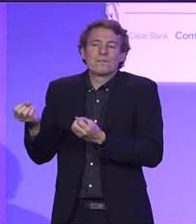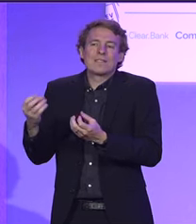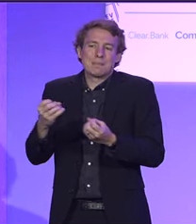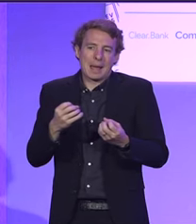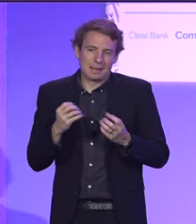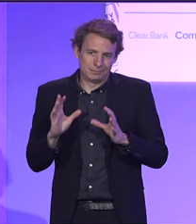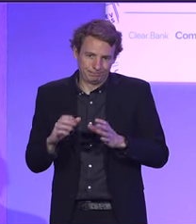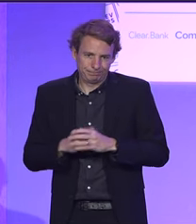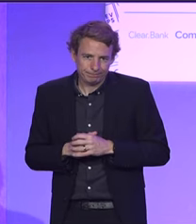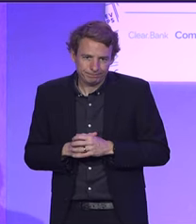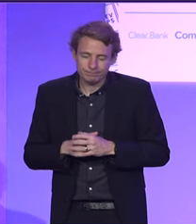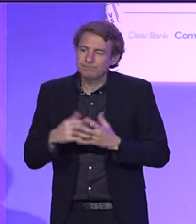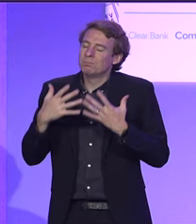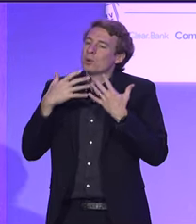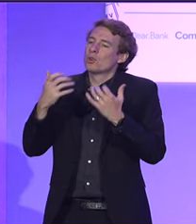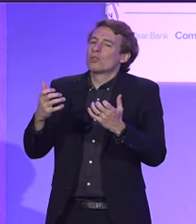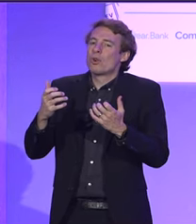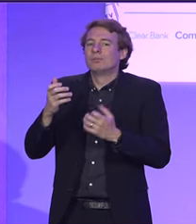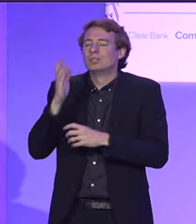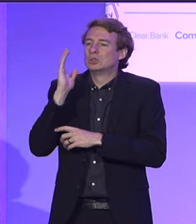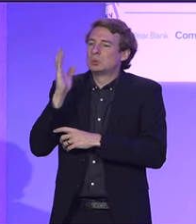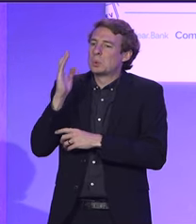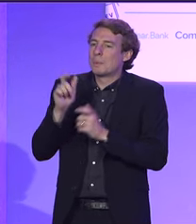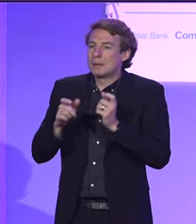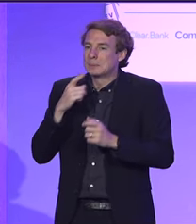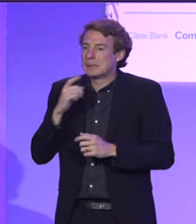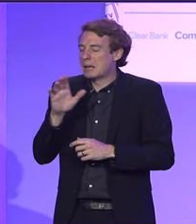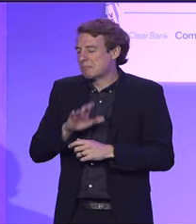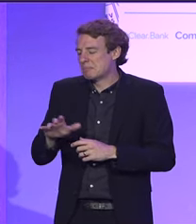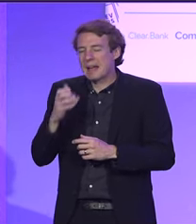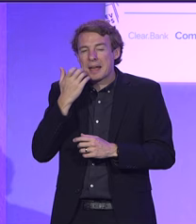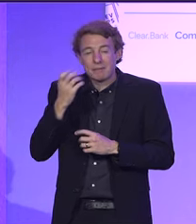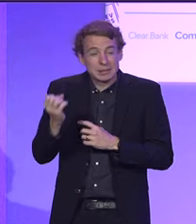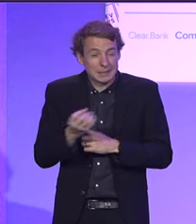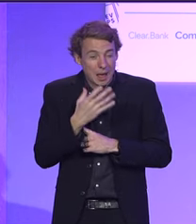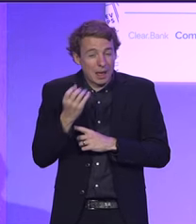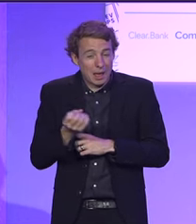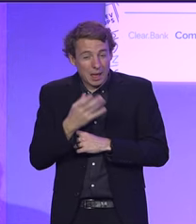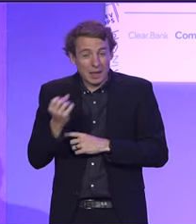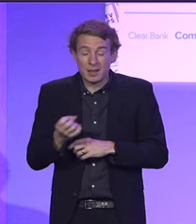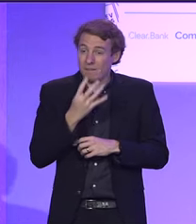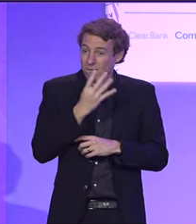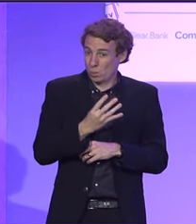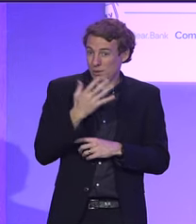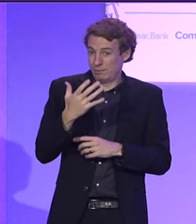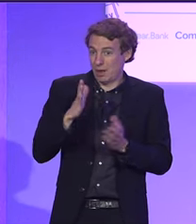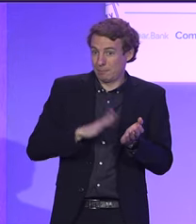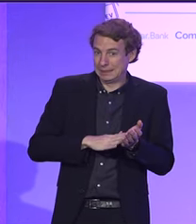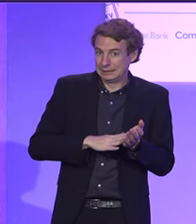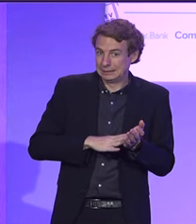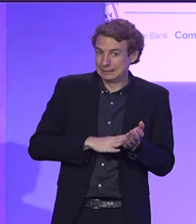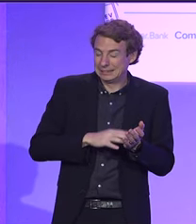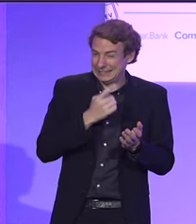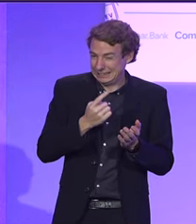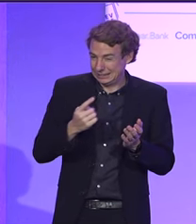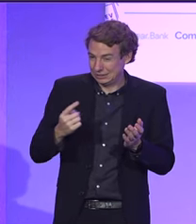conference talks. They say it takes about 45 minutes per slide. That is a lot of time. You can submit that talk to many different conferences. This is not the